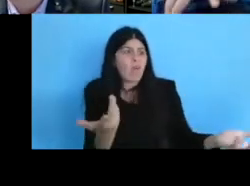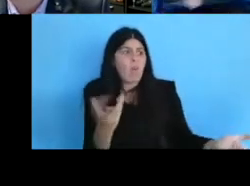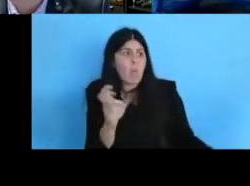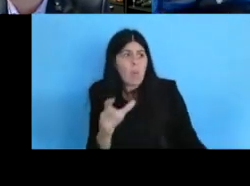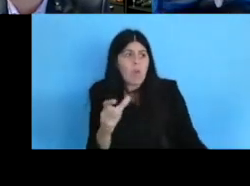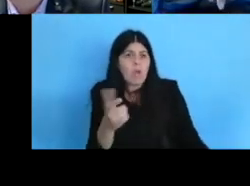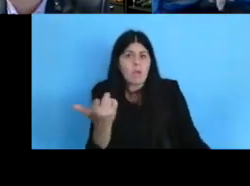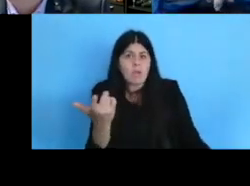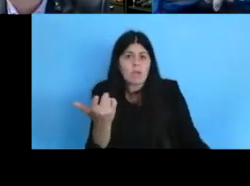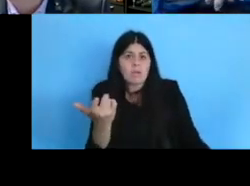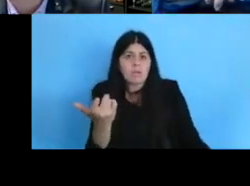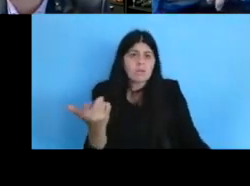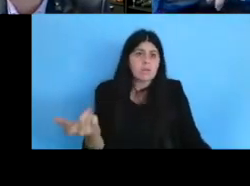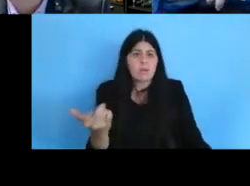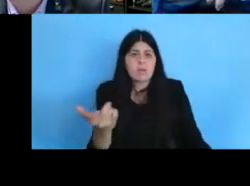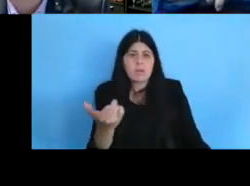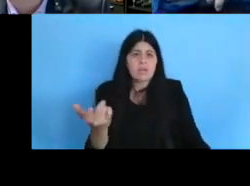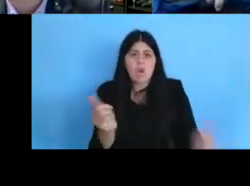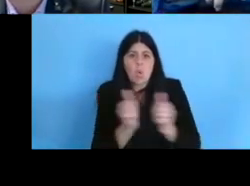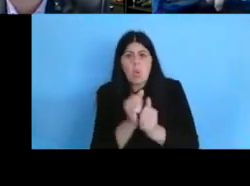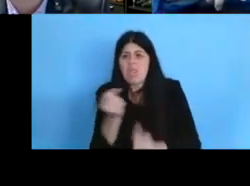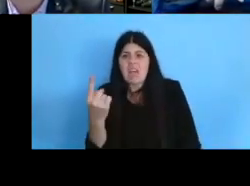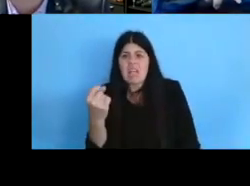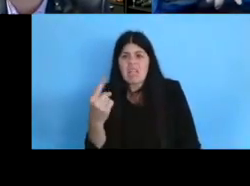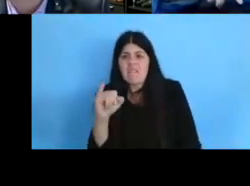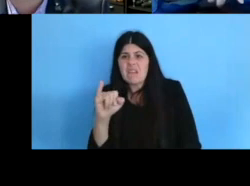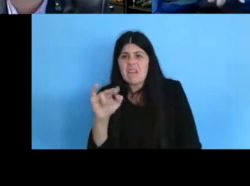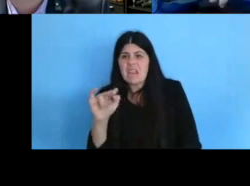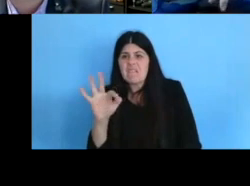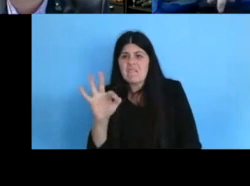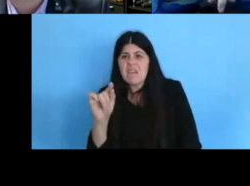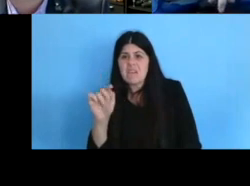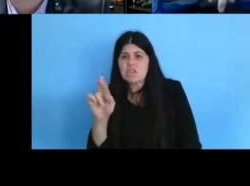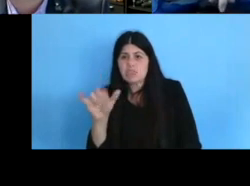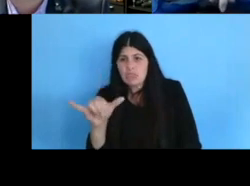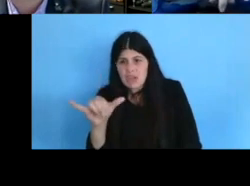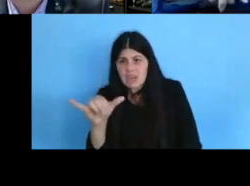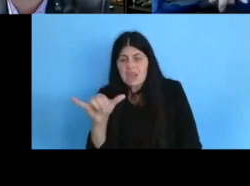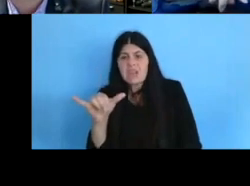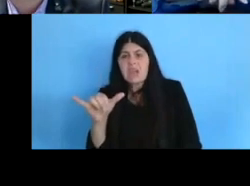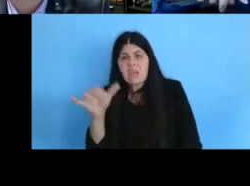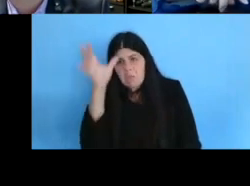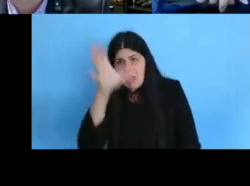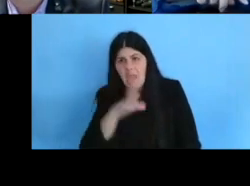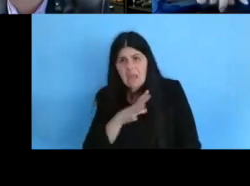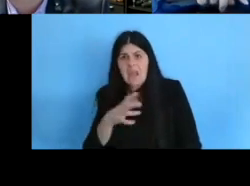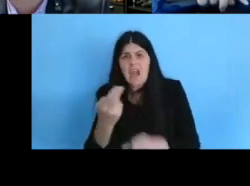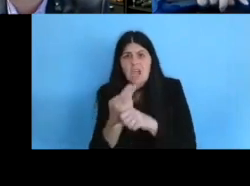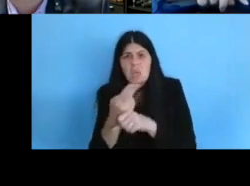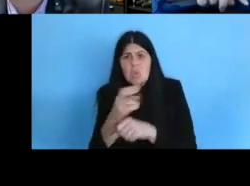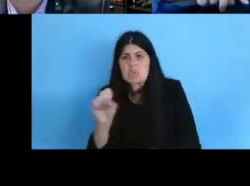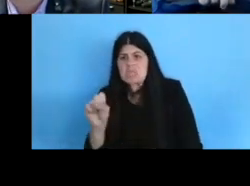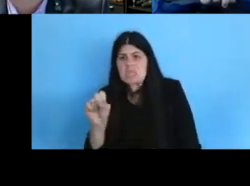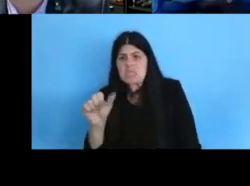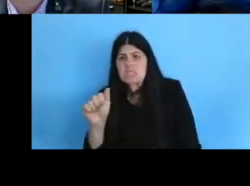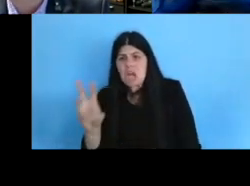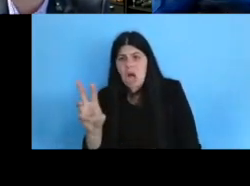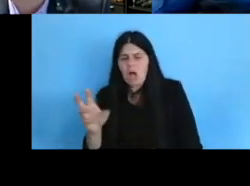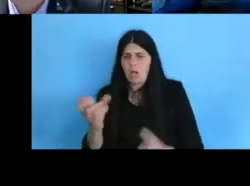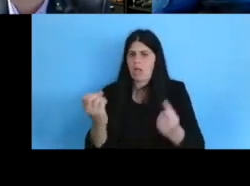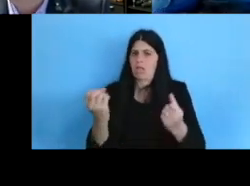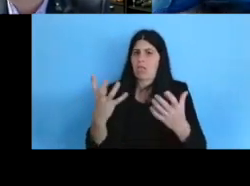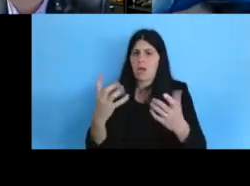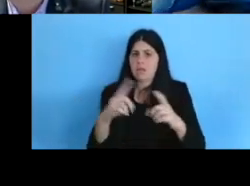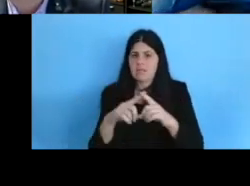11 Bravo infantryman and I use the SAW, and a lot of acronyms, a lot of jargon, right? We and other organizations help